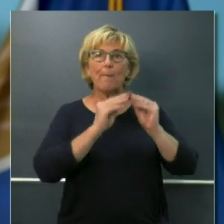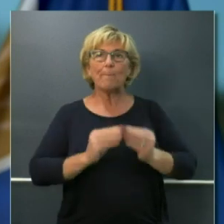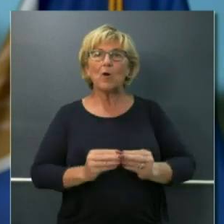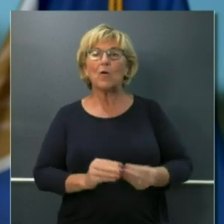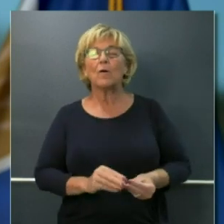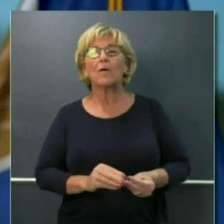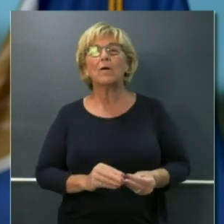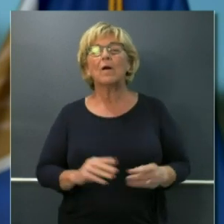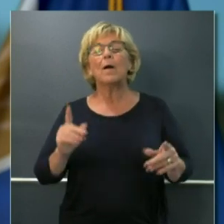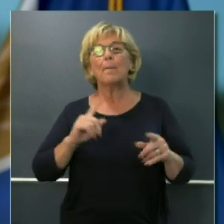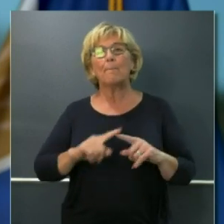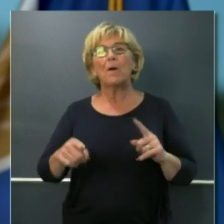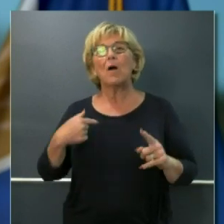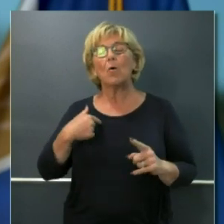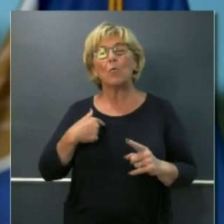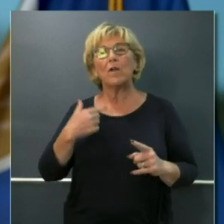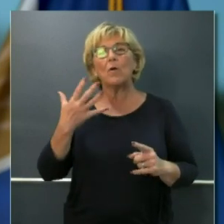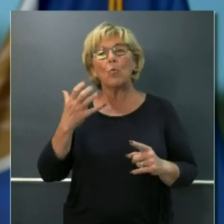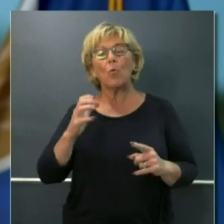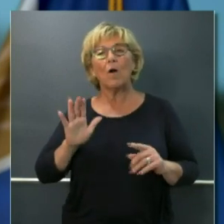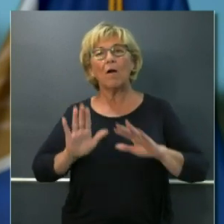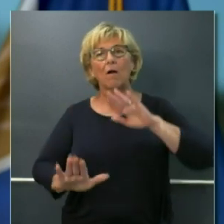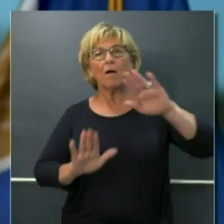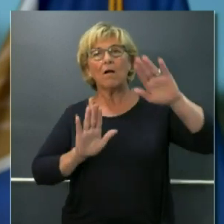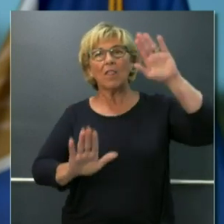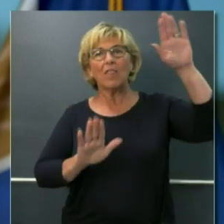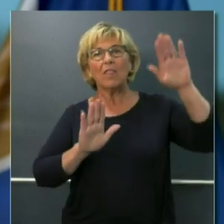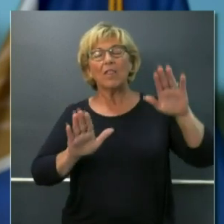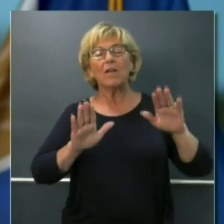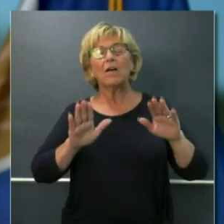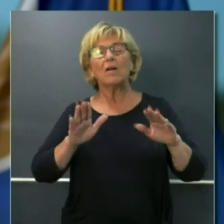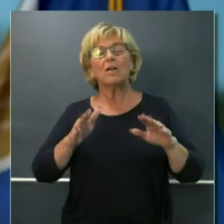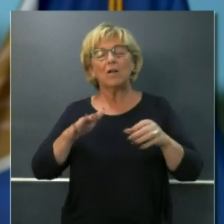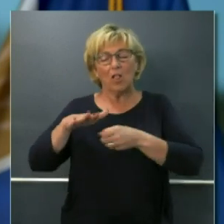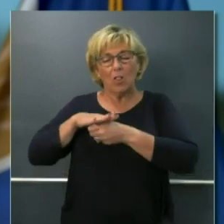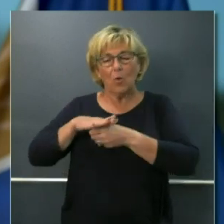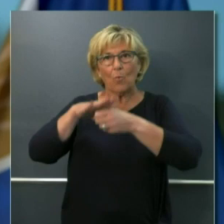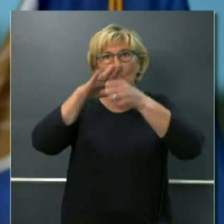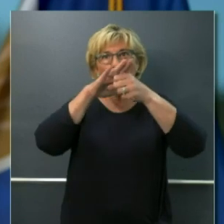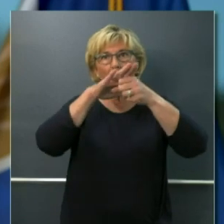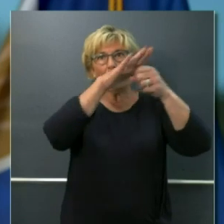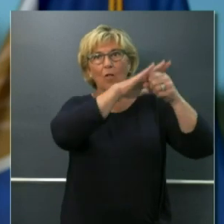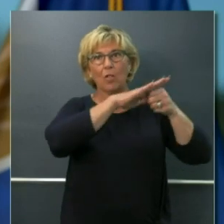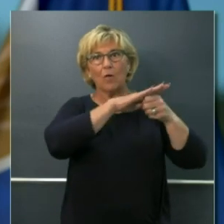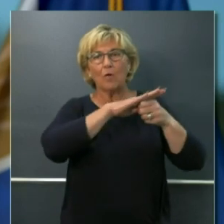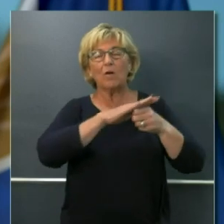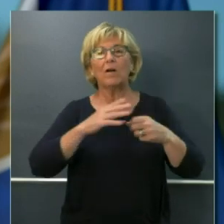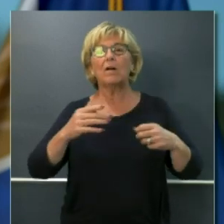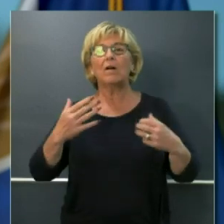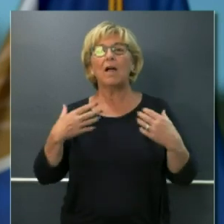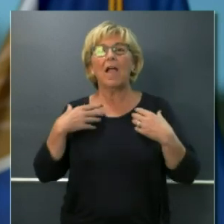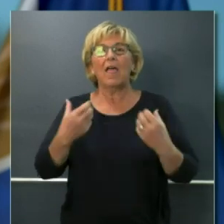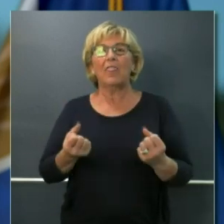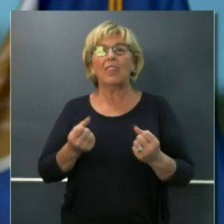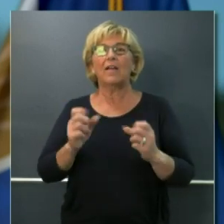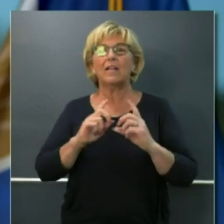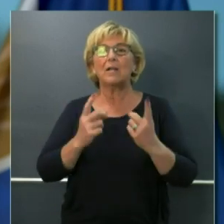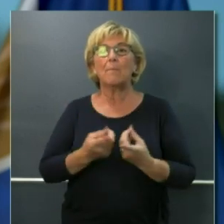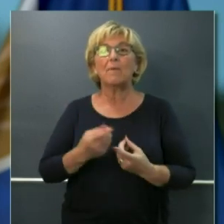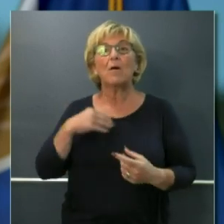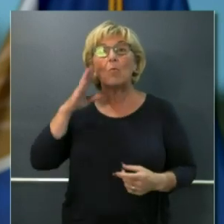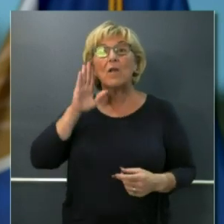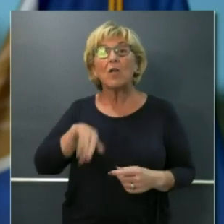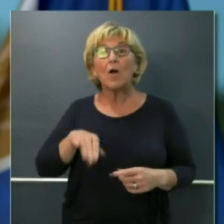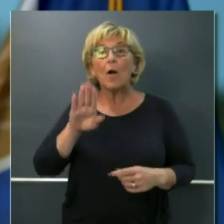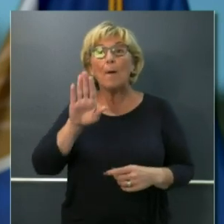respect, local health departments have points of view that must be considered as well. And so, for example, the Bay